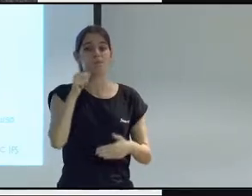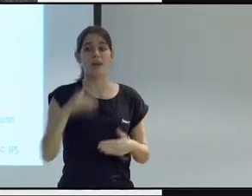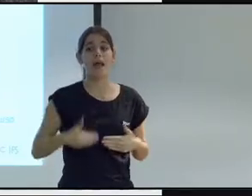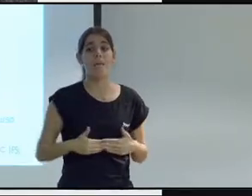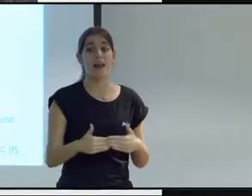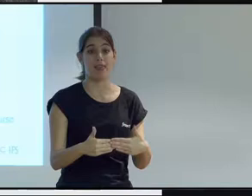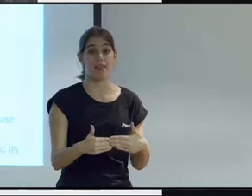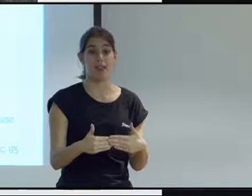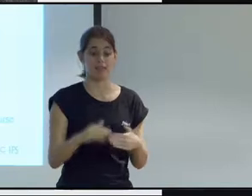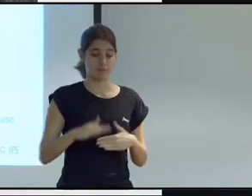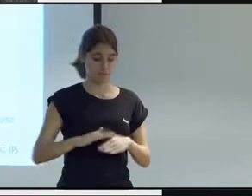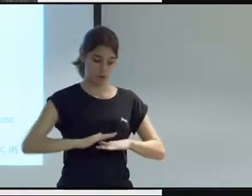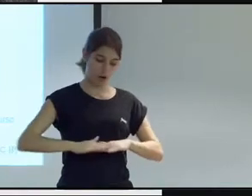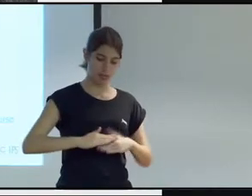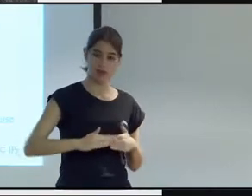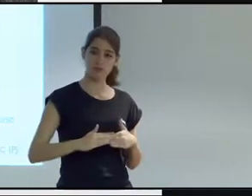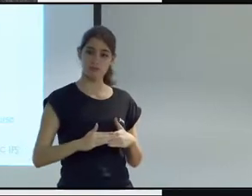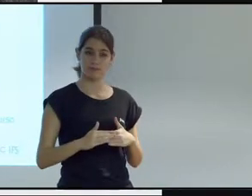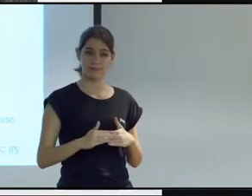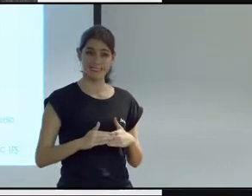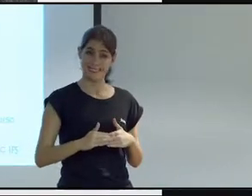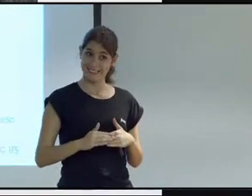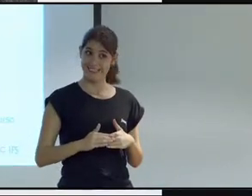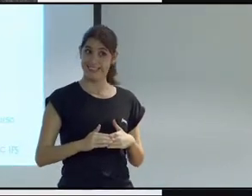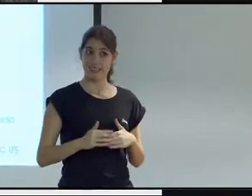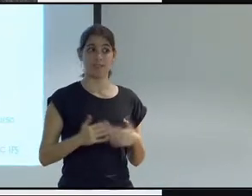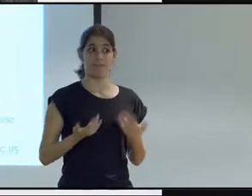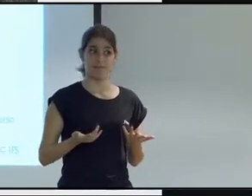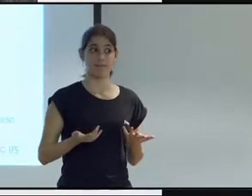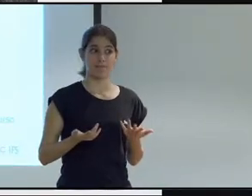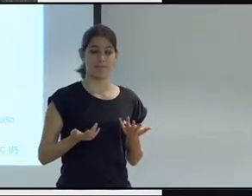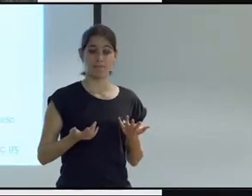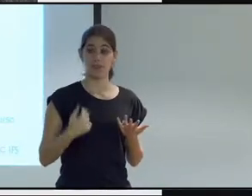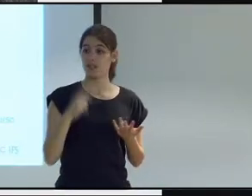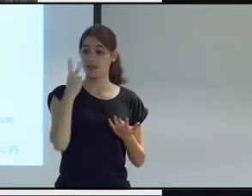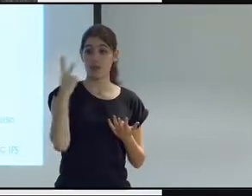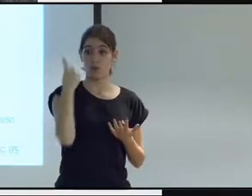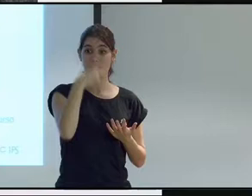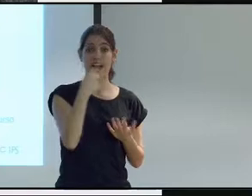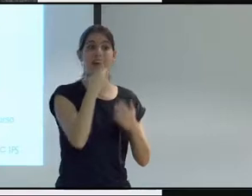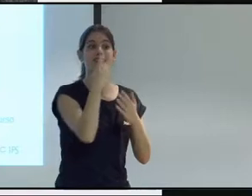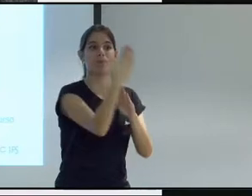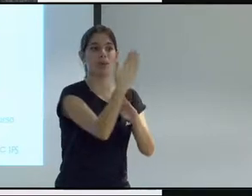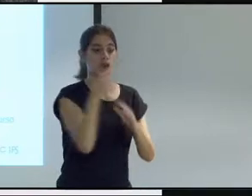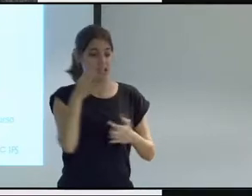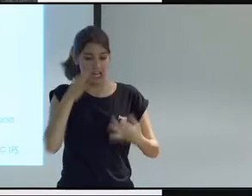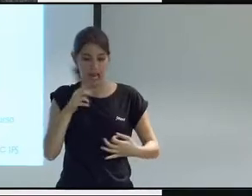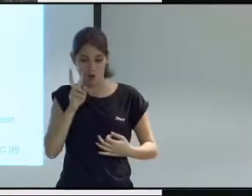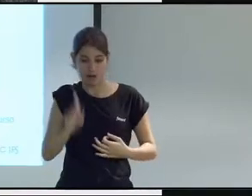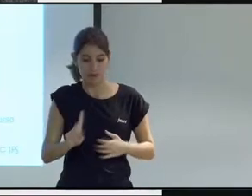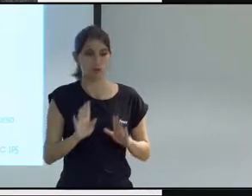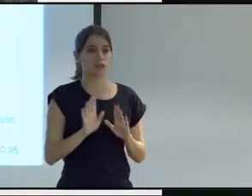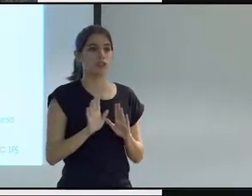she is pregnant, and she is... her arms are around her belly. We can see her